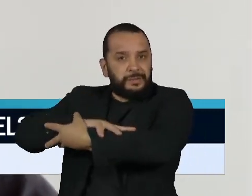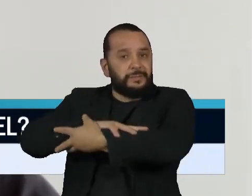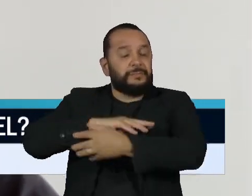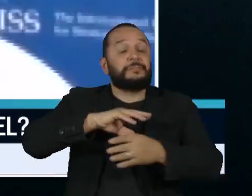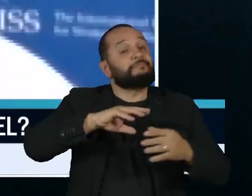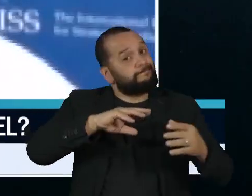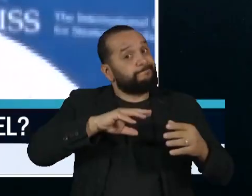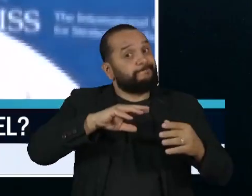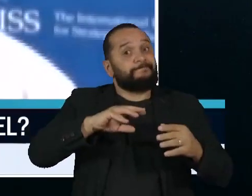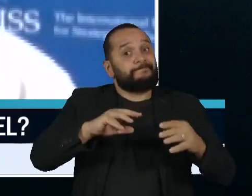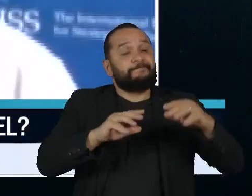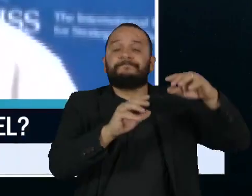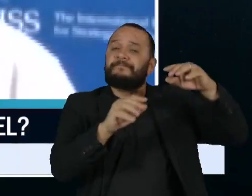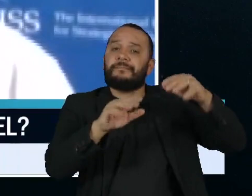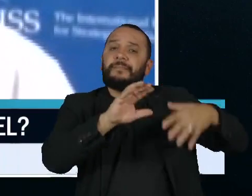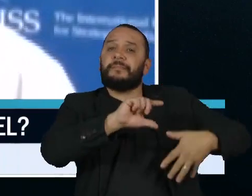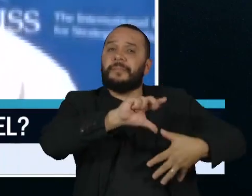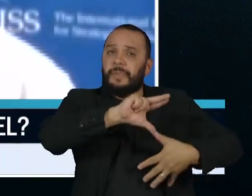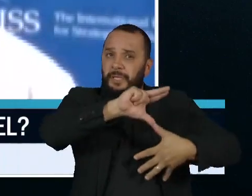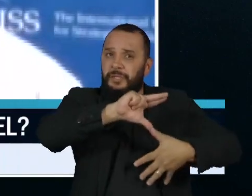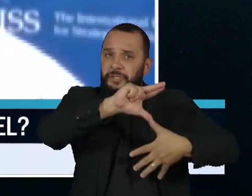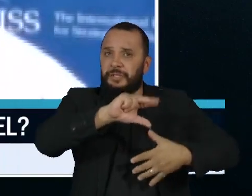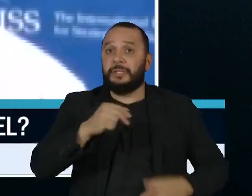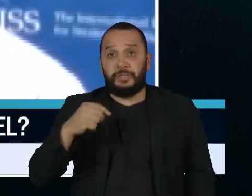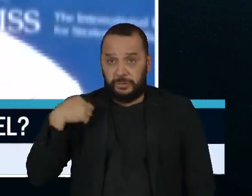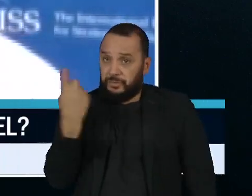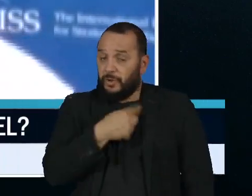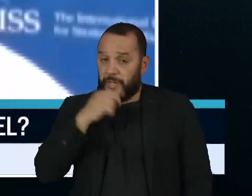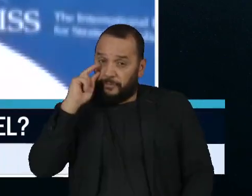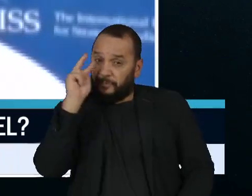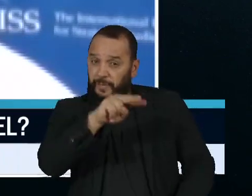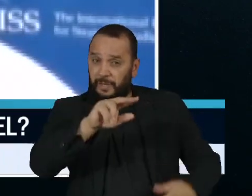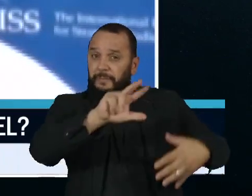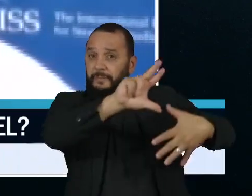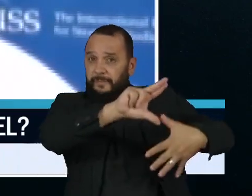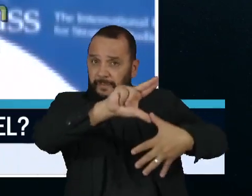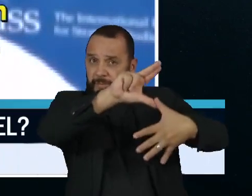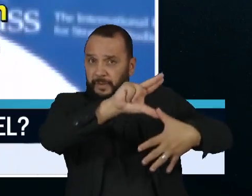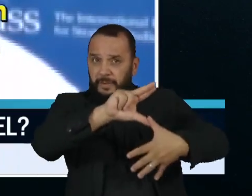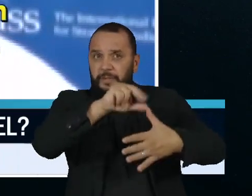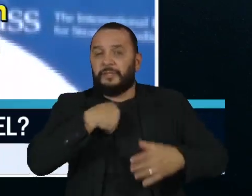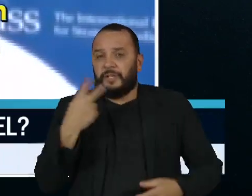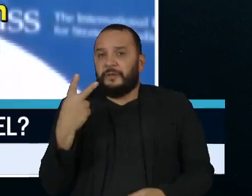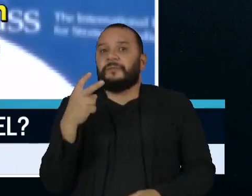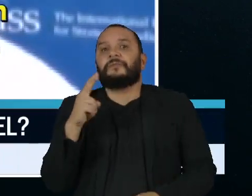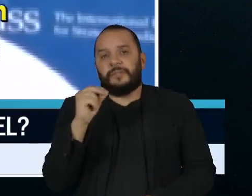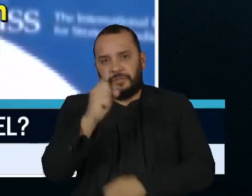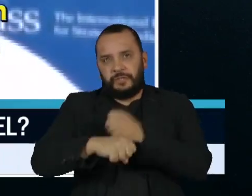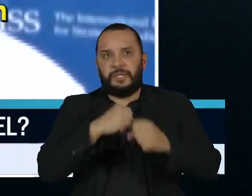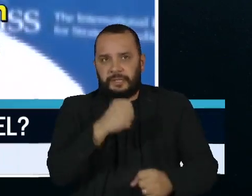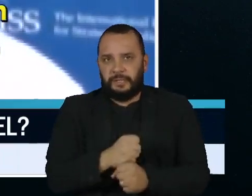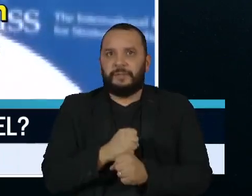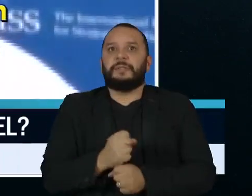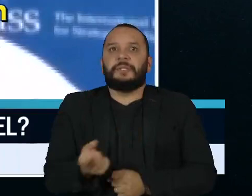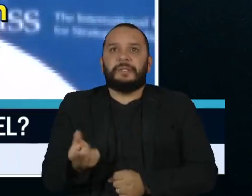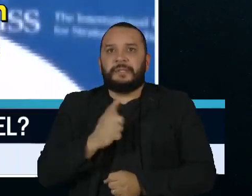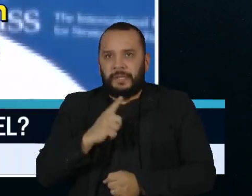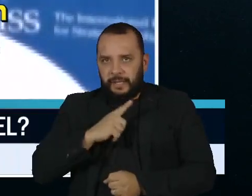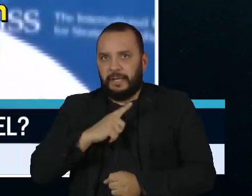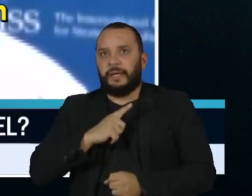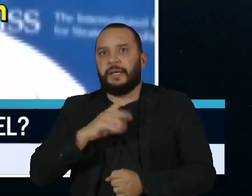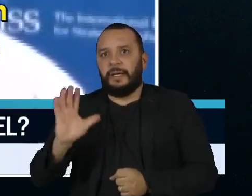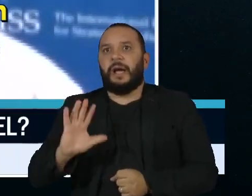Latina? If we look at Latin America over the past 2 decades, there have been continuous critics